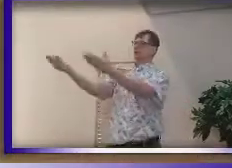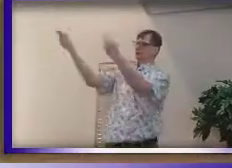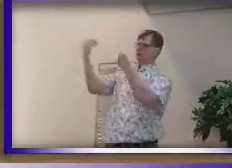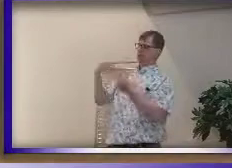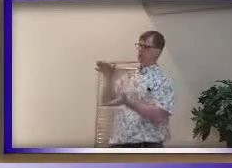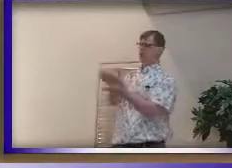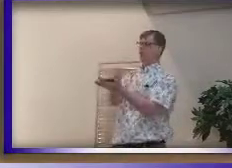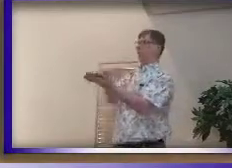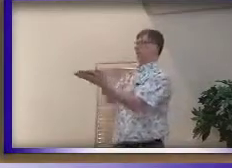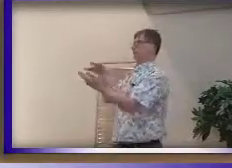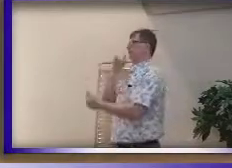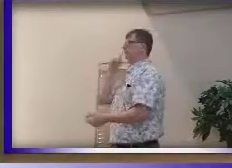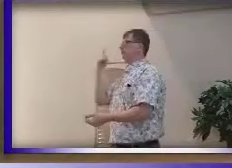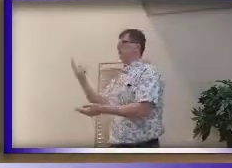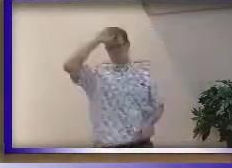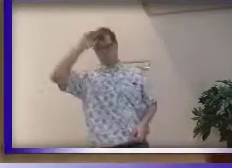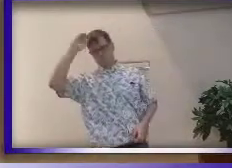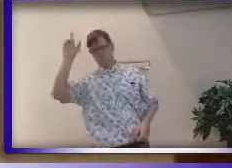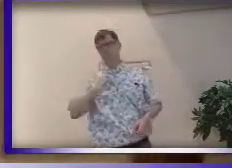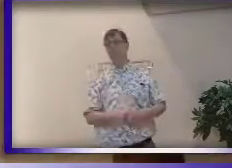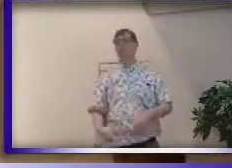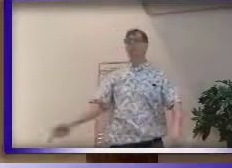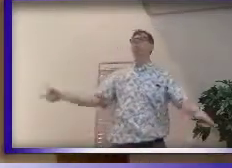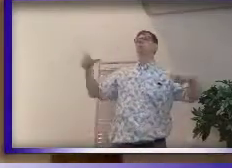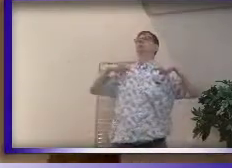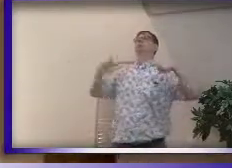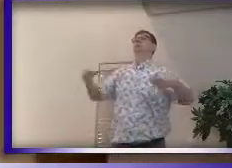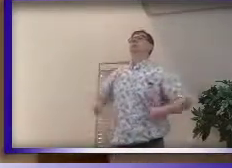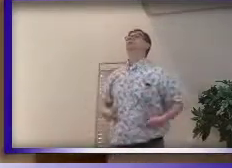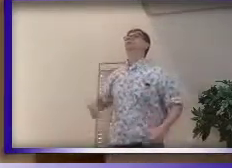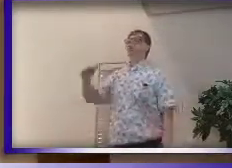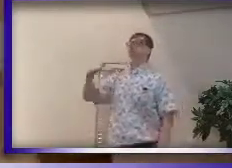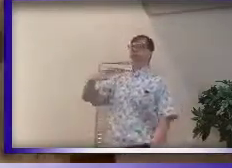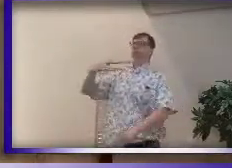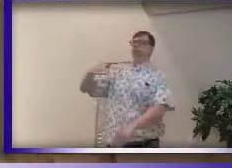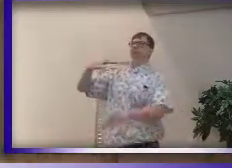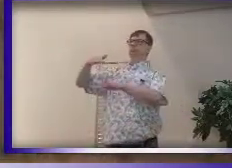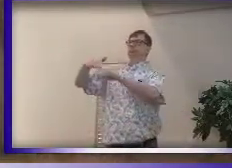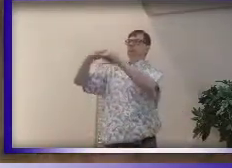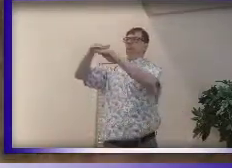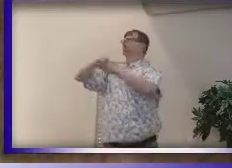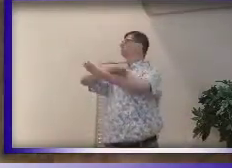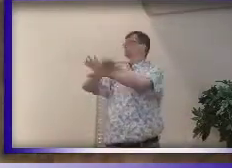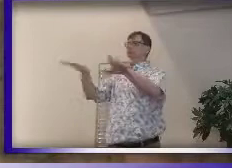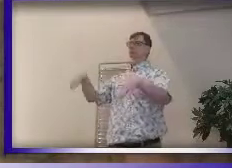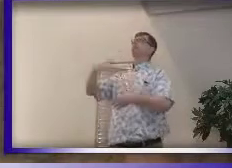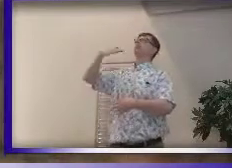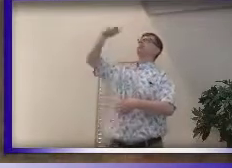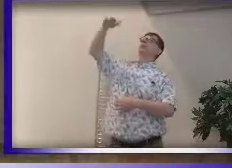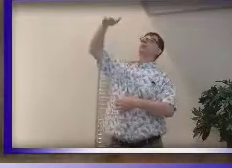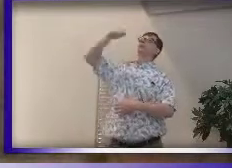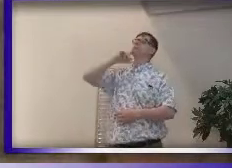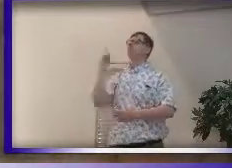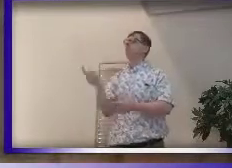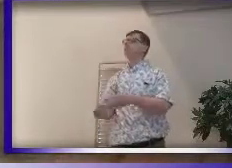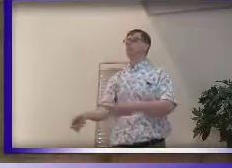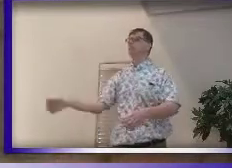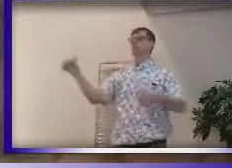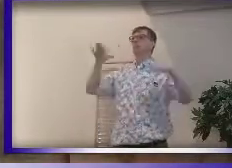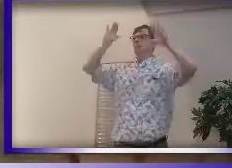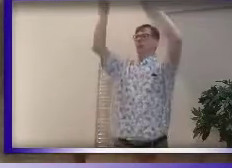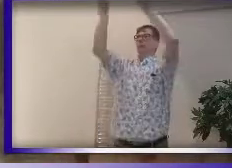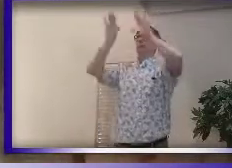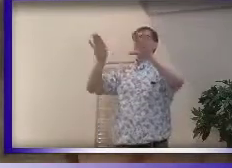want your consciousness and therefore your life to improve, even if you think it can't get any better, that's a great dare for